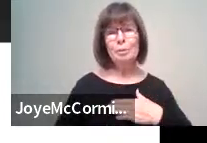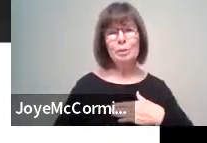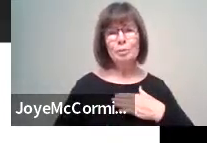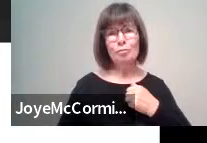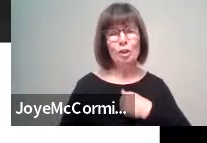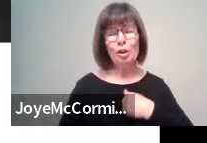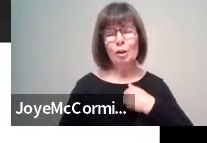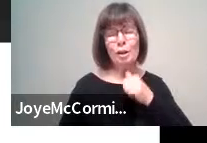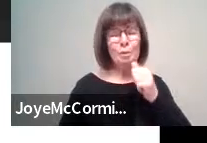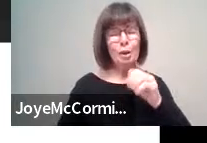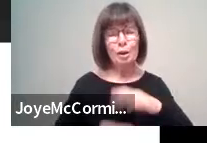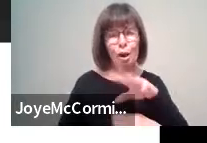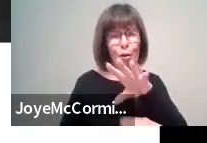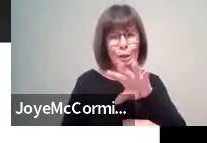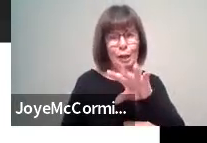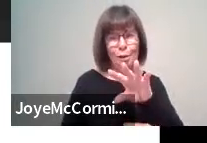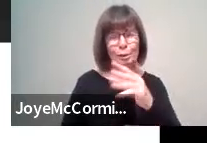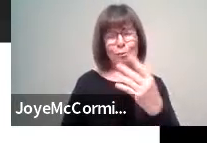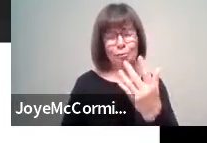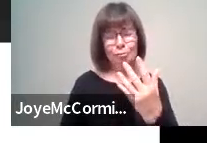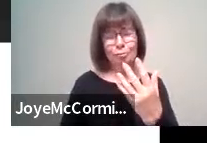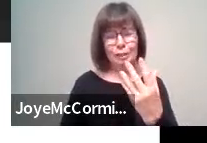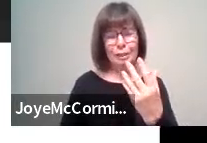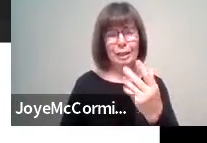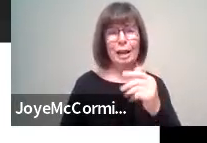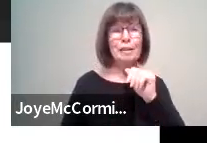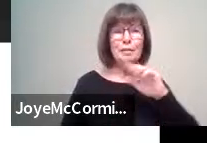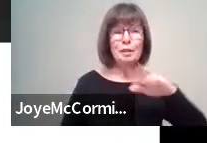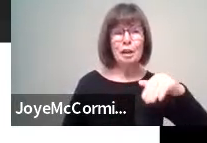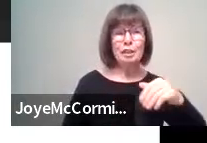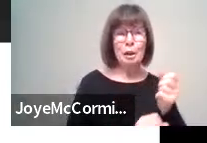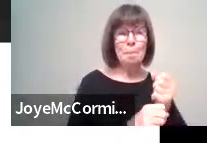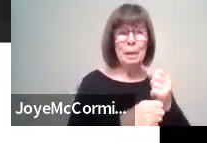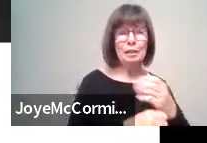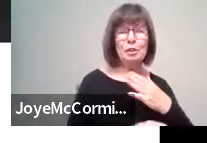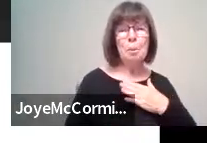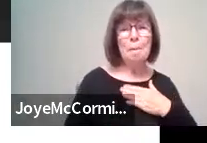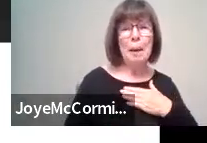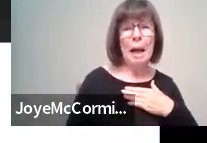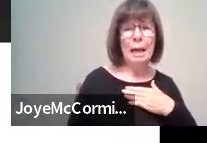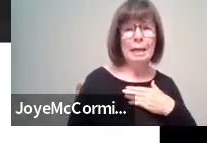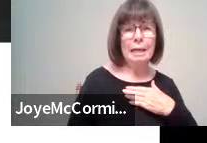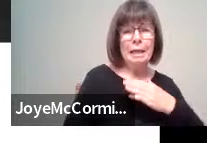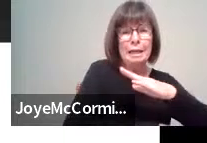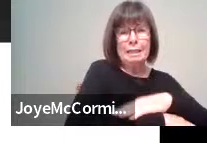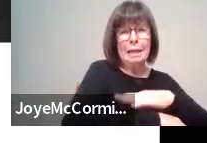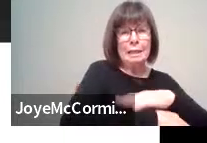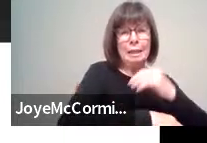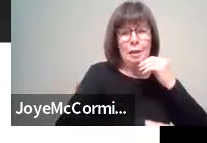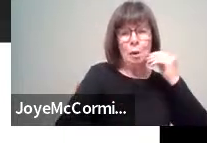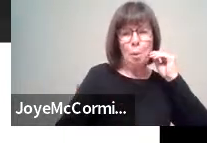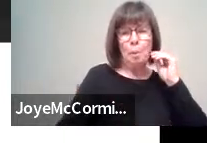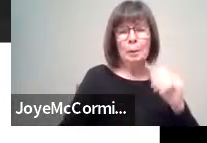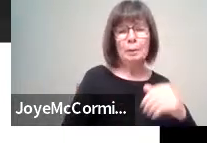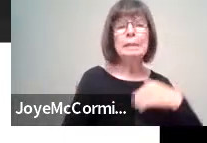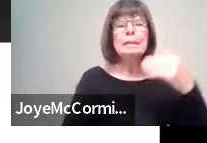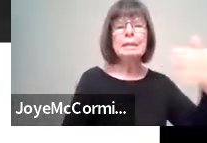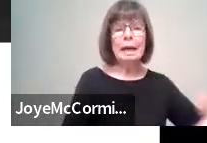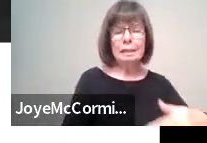haven't quite made it back to my desk at home yet. Next slide, please.